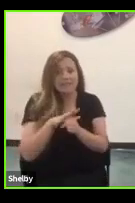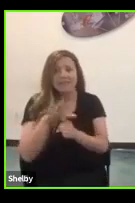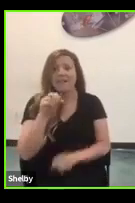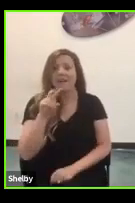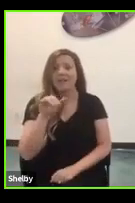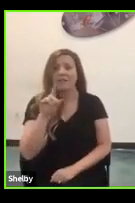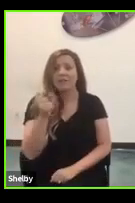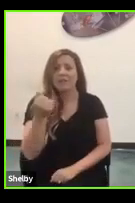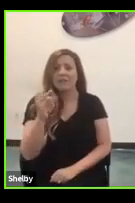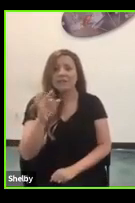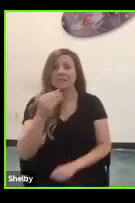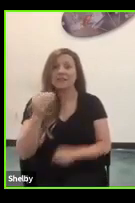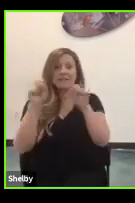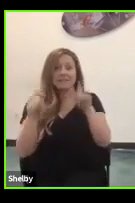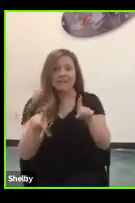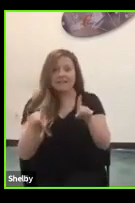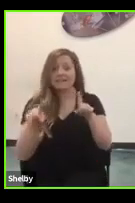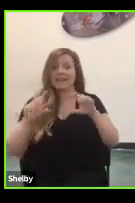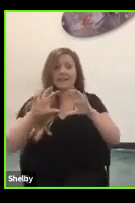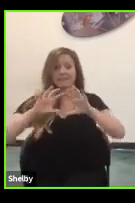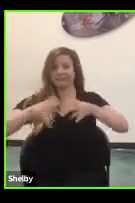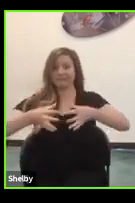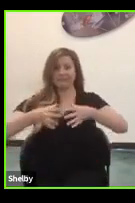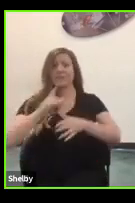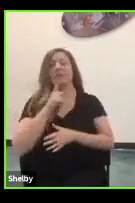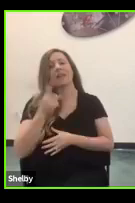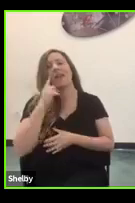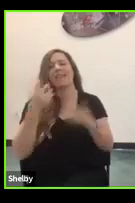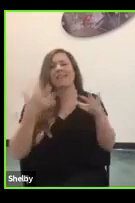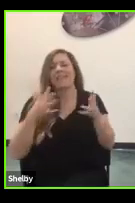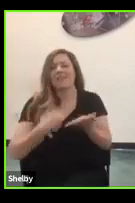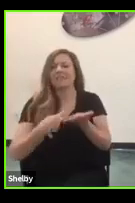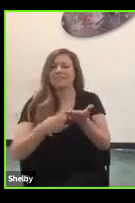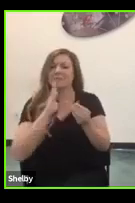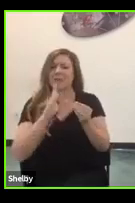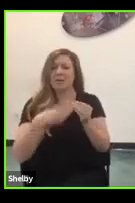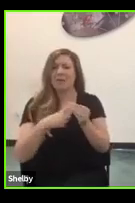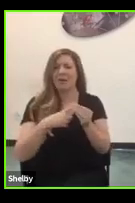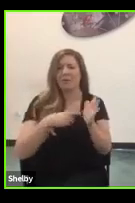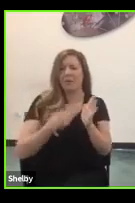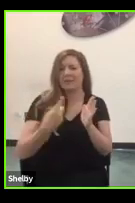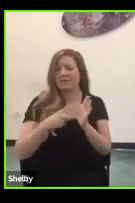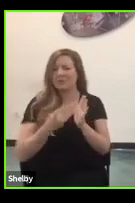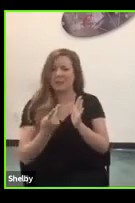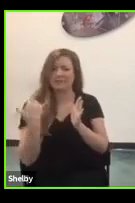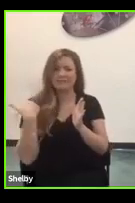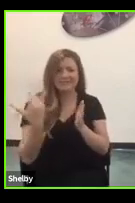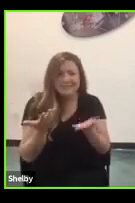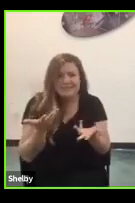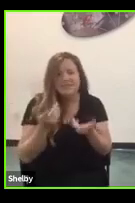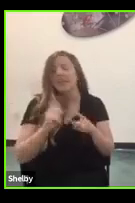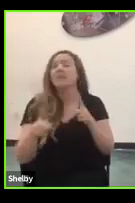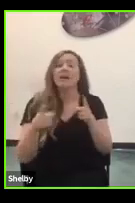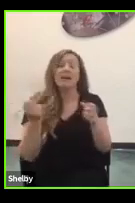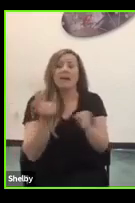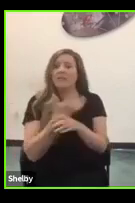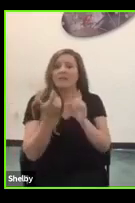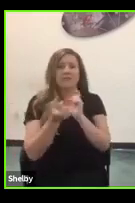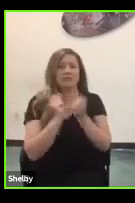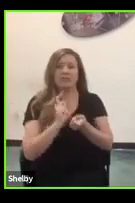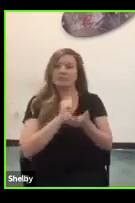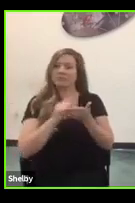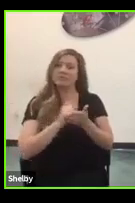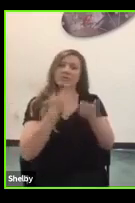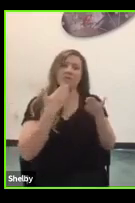and testing. And I think we've covered this maybe once or twice before, but I mean, things change every week. So thank you to